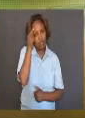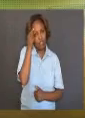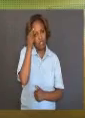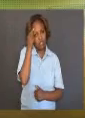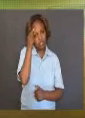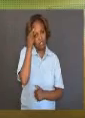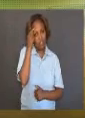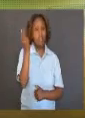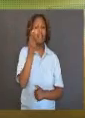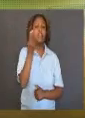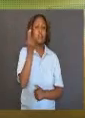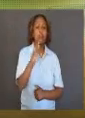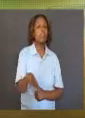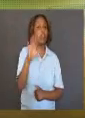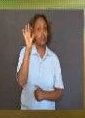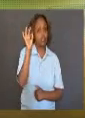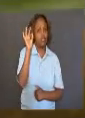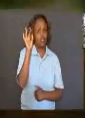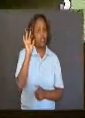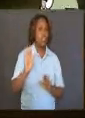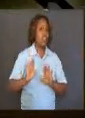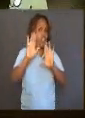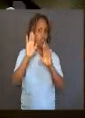of owning your own business.